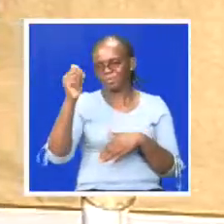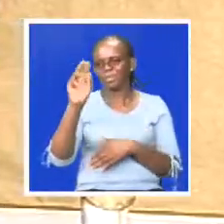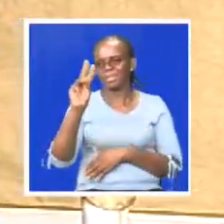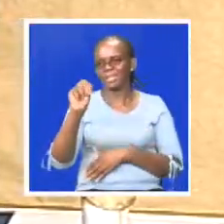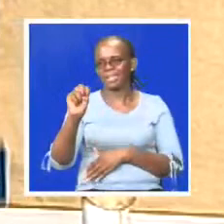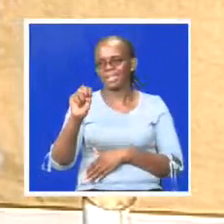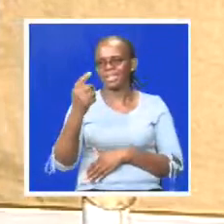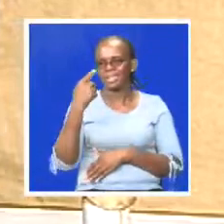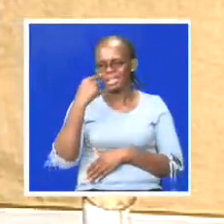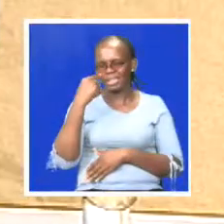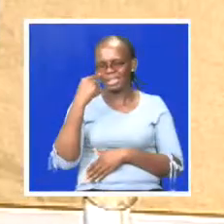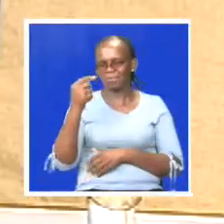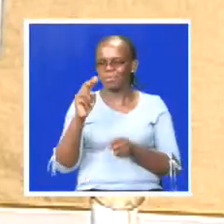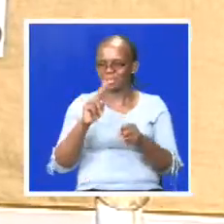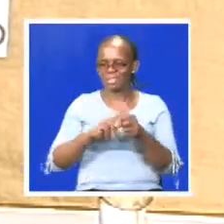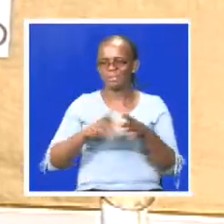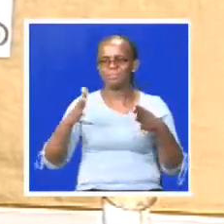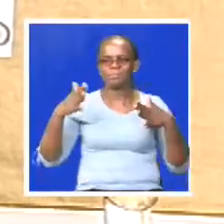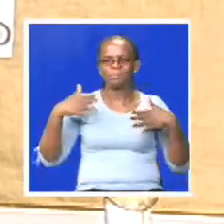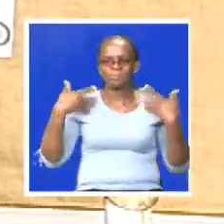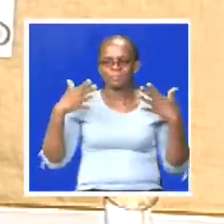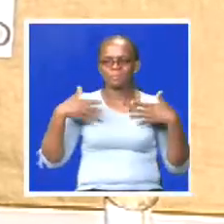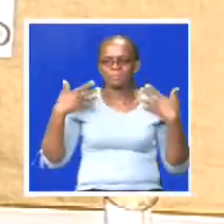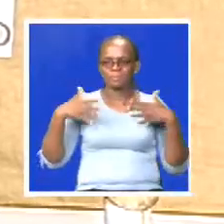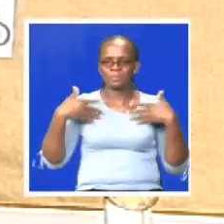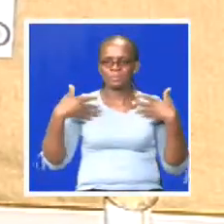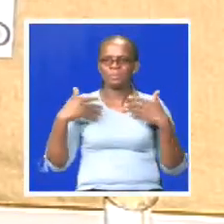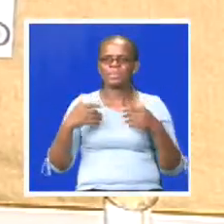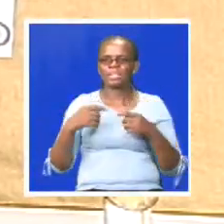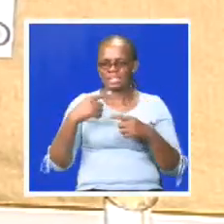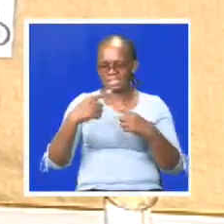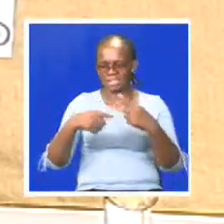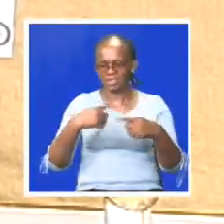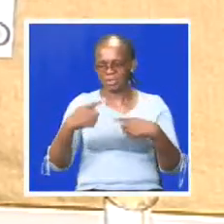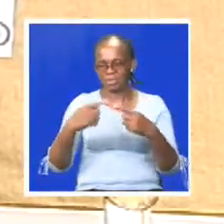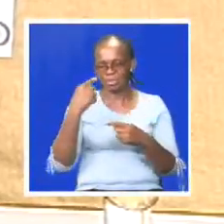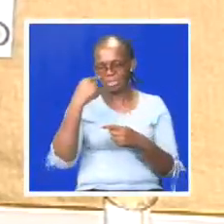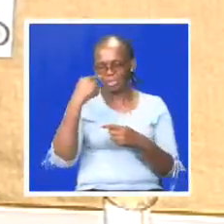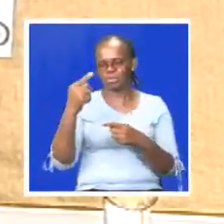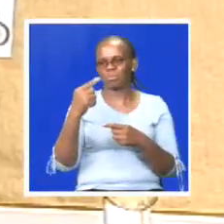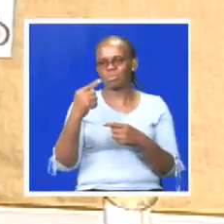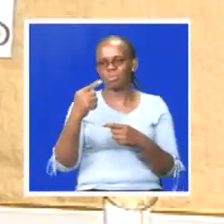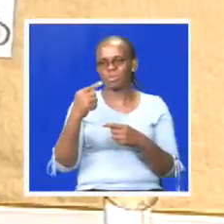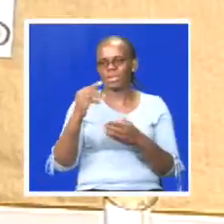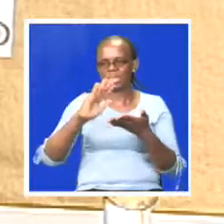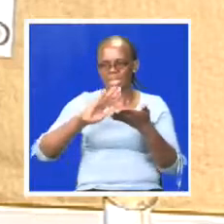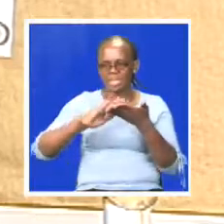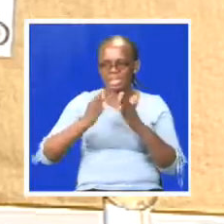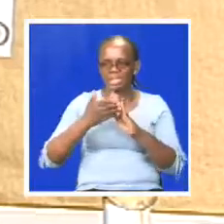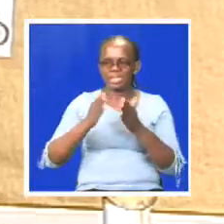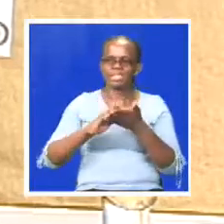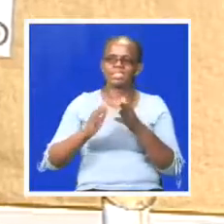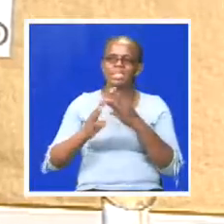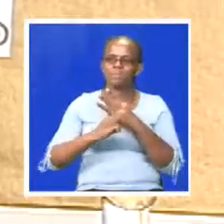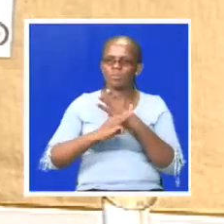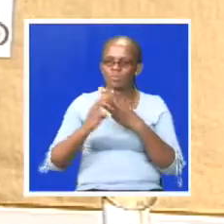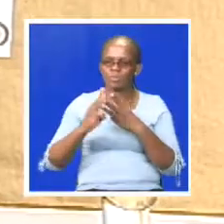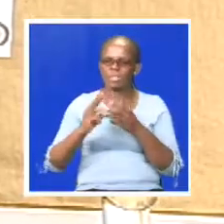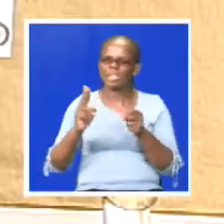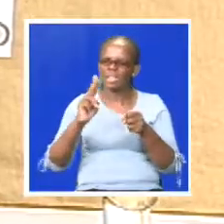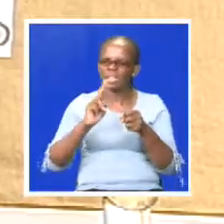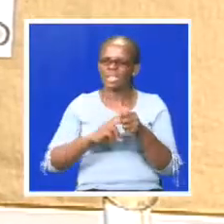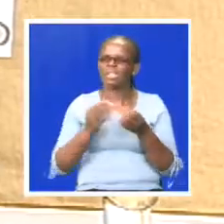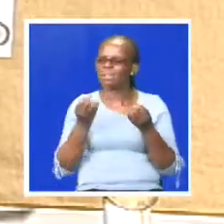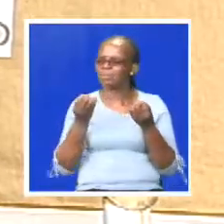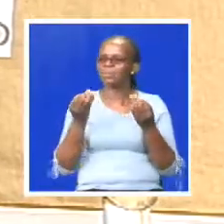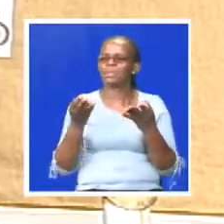see, and you're so happy today. Let us move on to the shape of the week. There are also many shapes that we